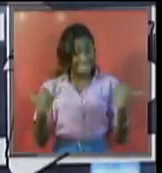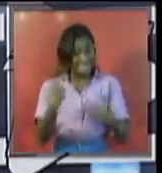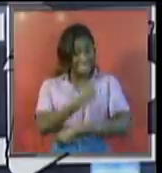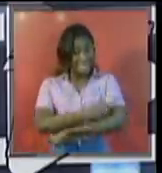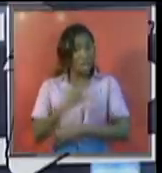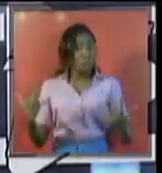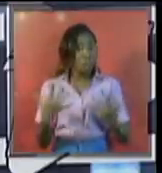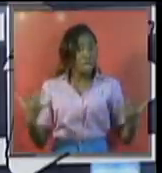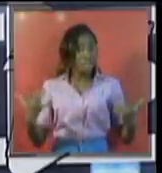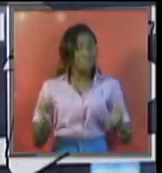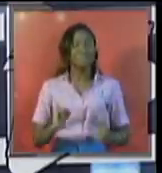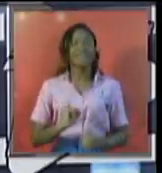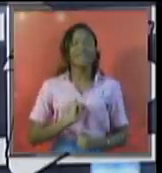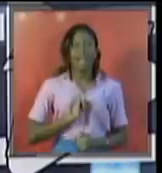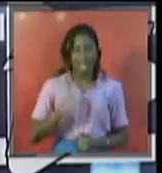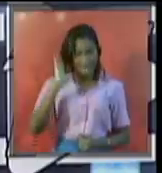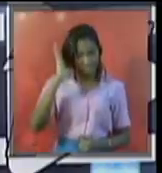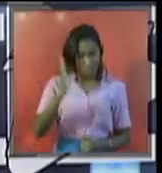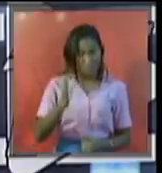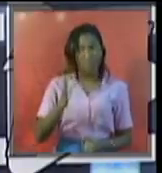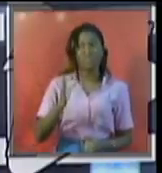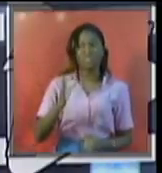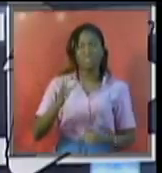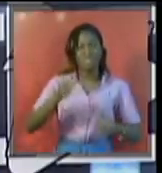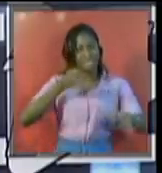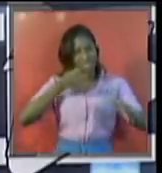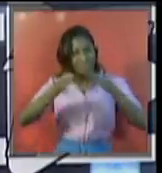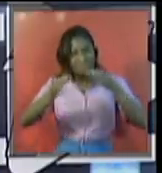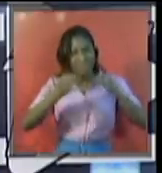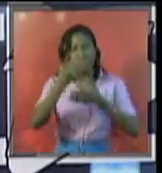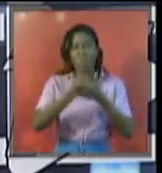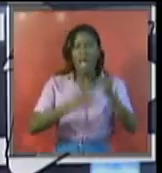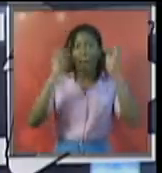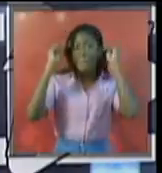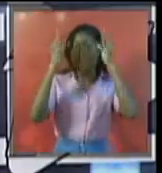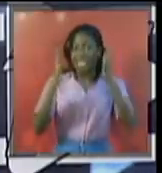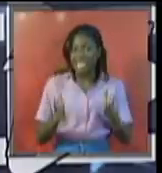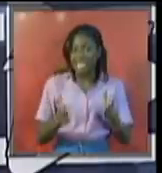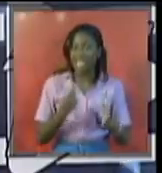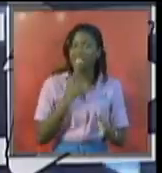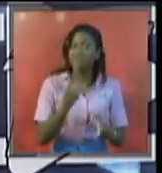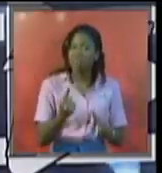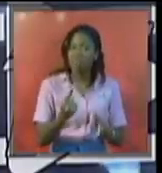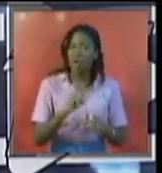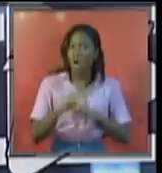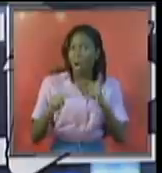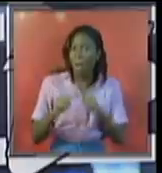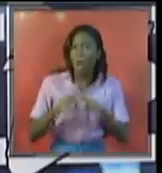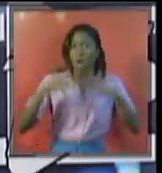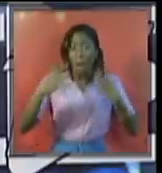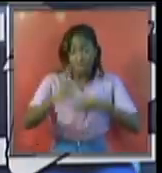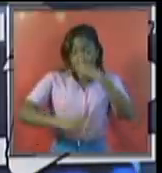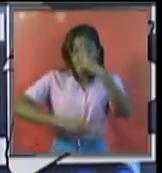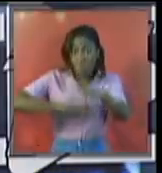I'm going to take off a bit on what was shared by the Minister in terms of the global epidemiologic picture, and I'm